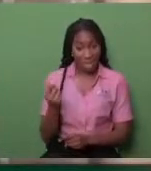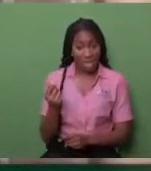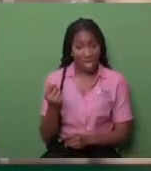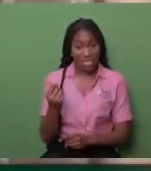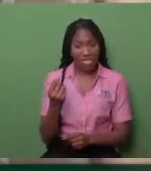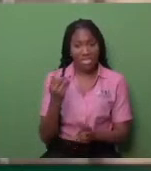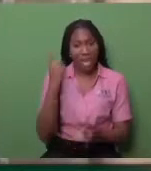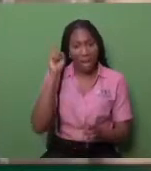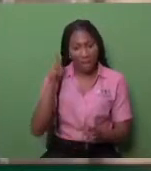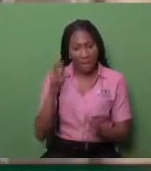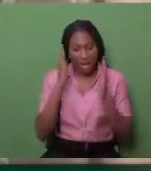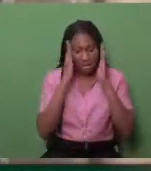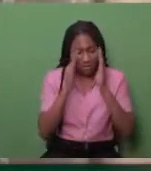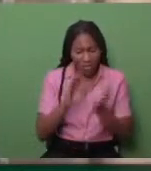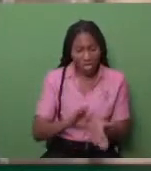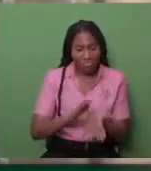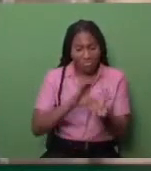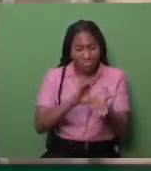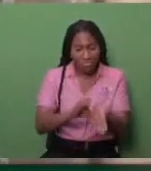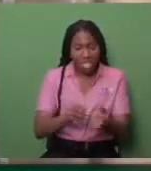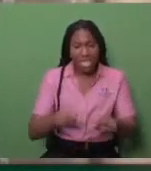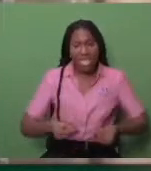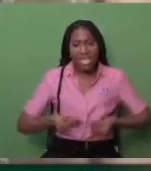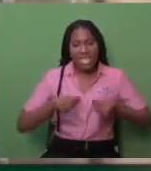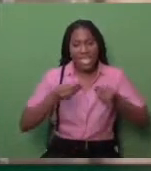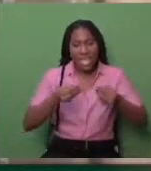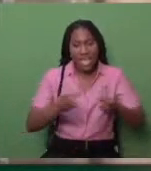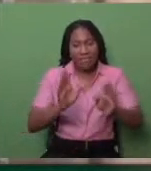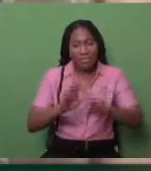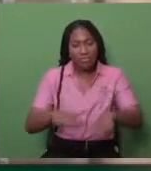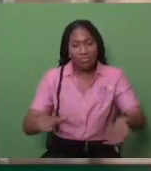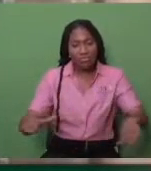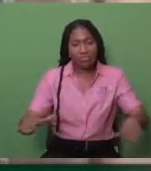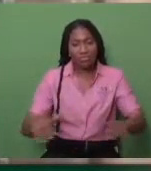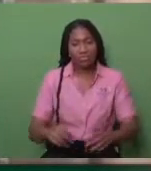of our nation. Do you know what that works out to be?